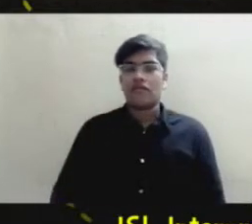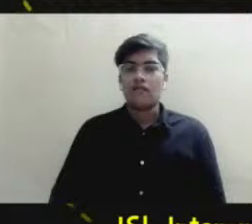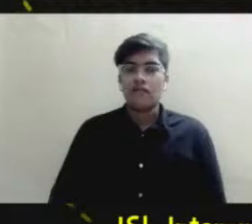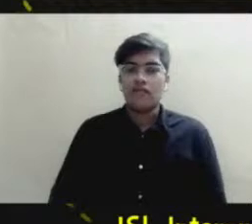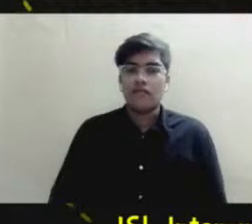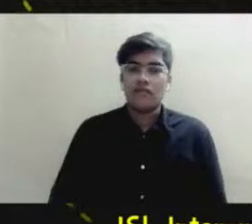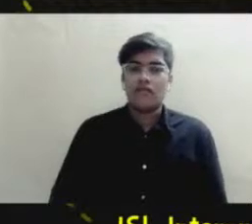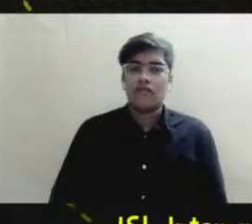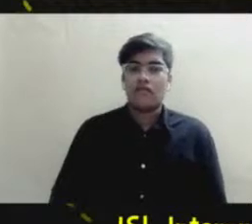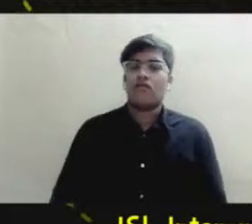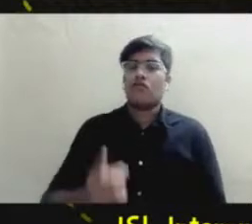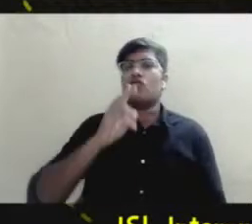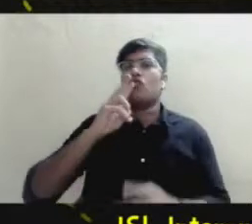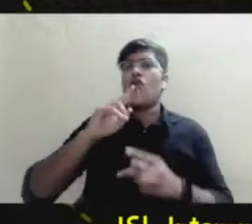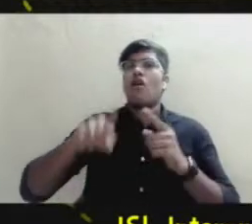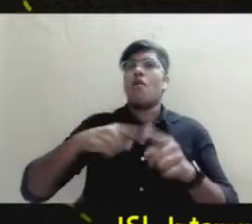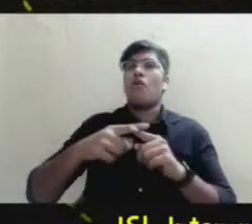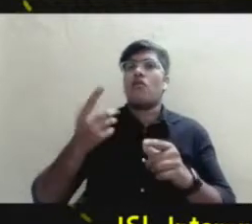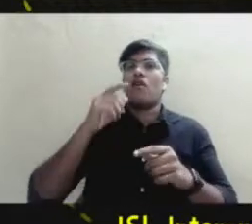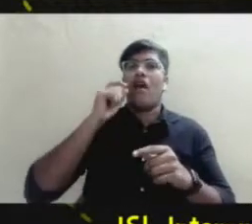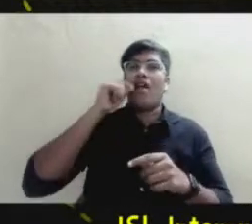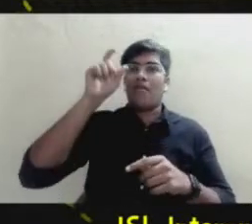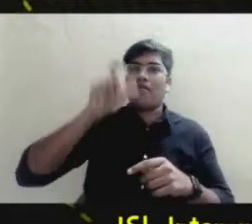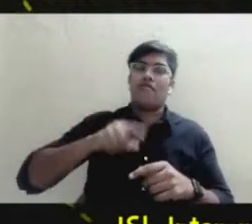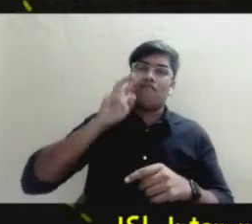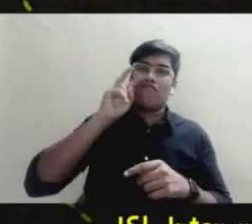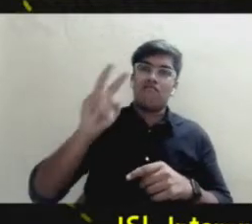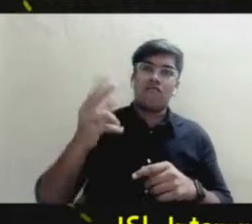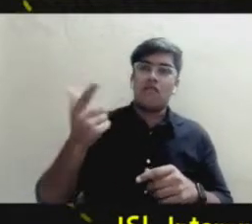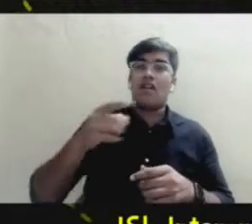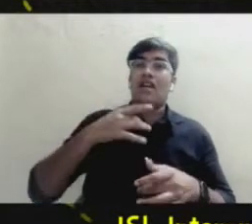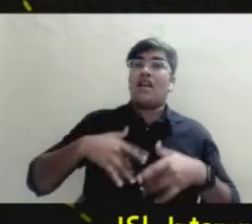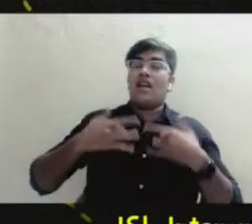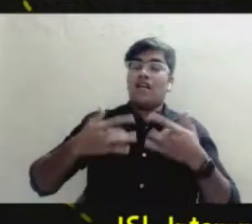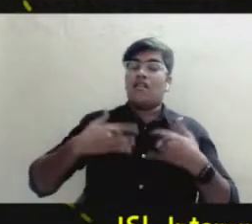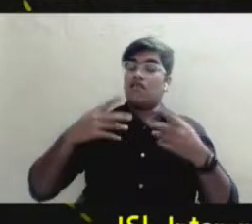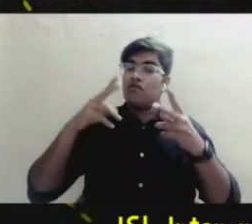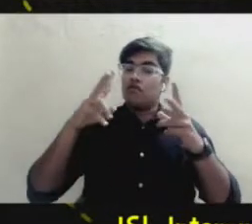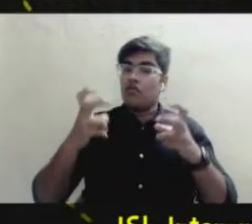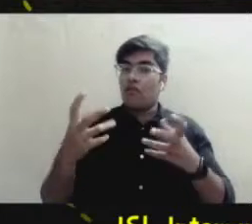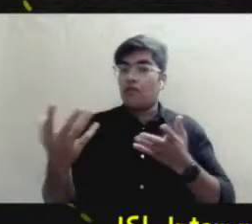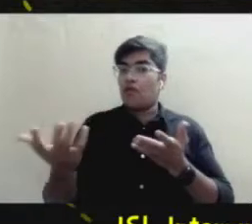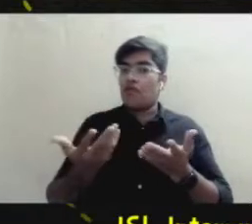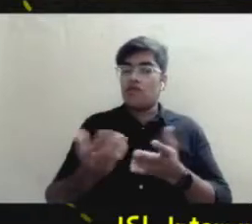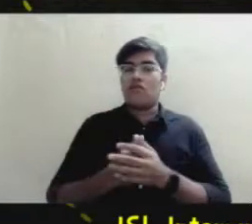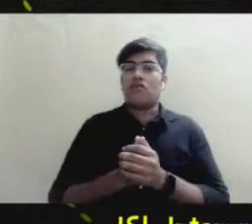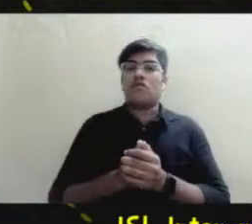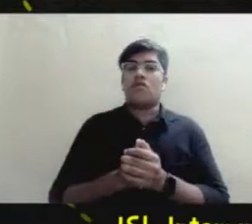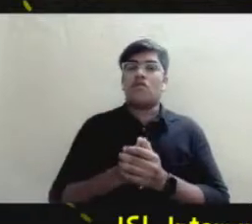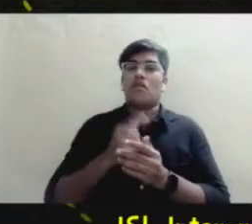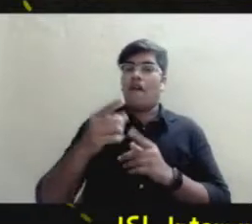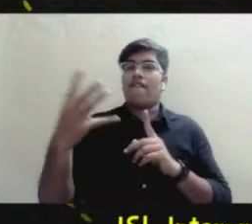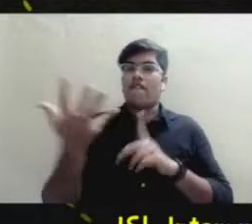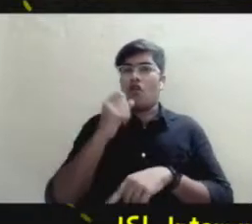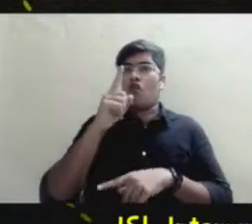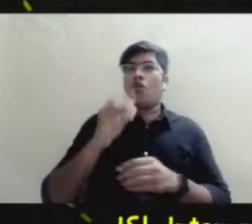you talked about the male gaze. So interestingly, I found another Surdas